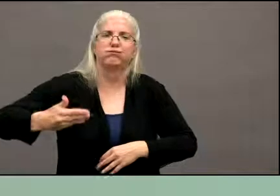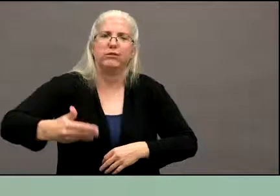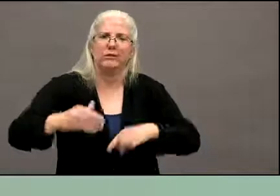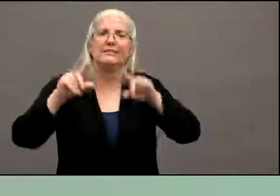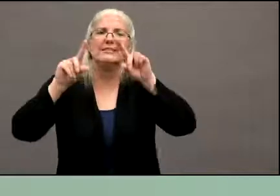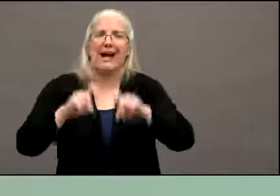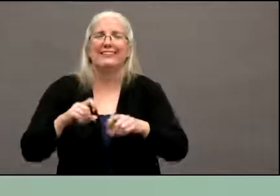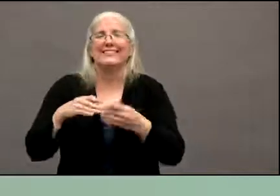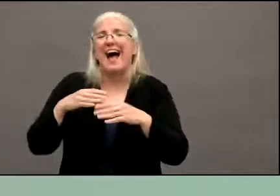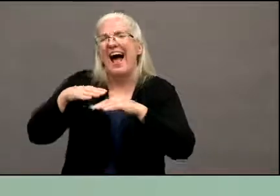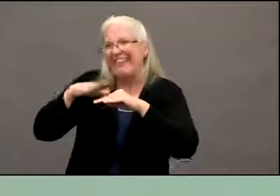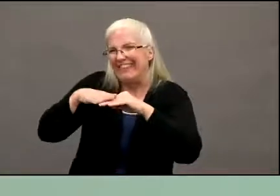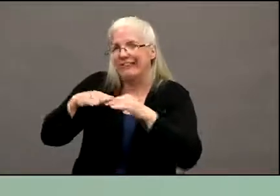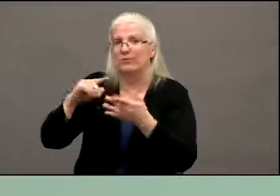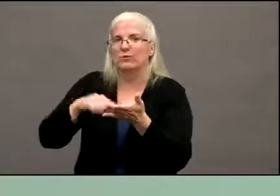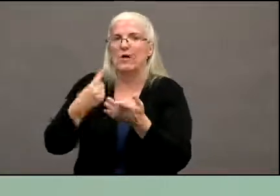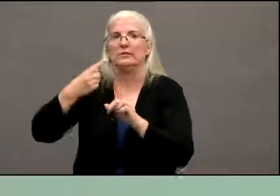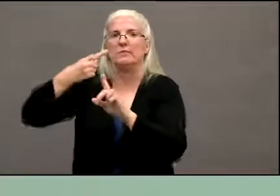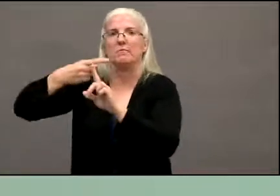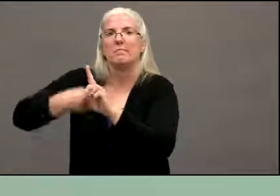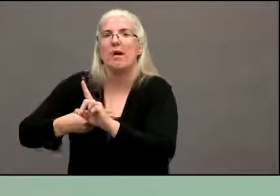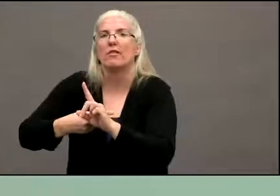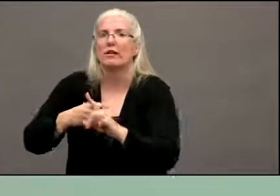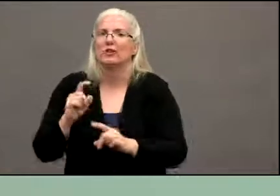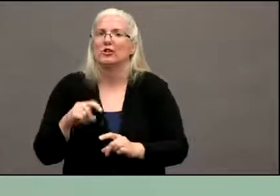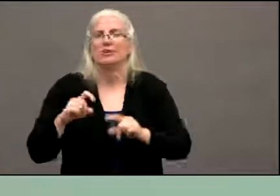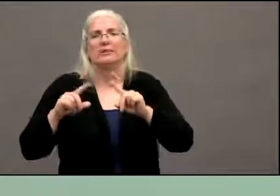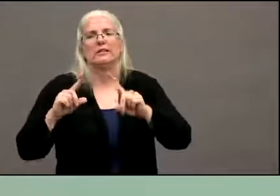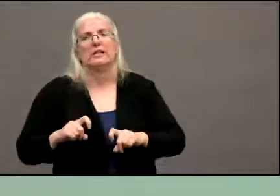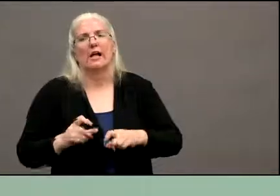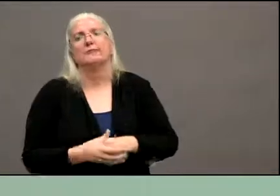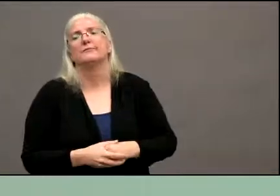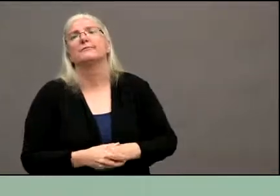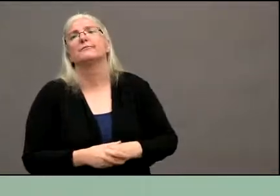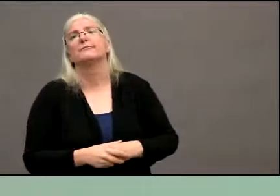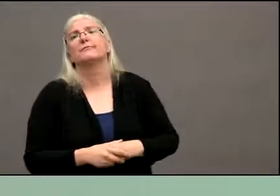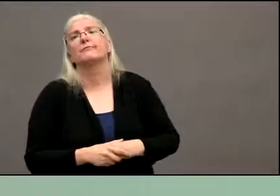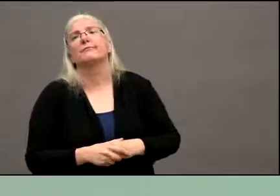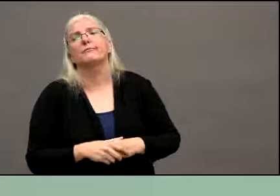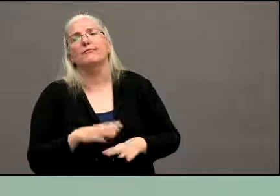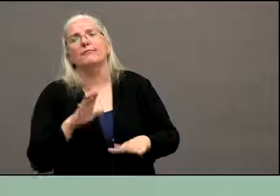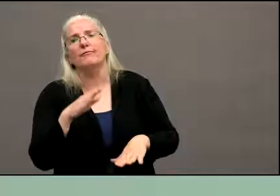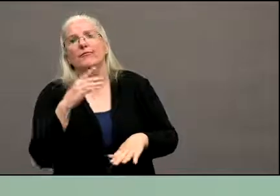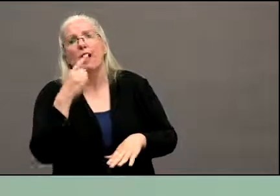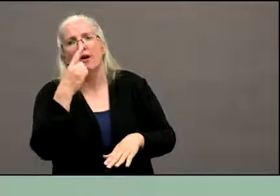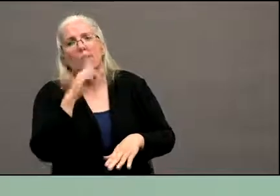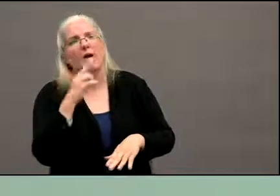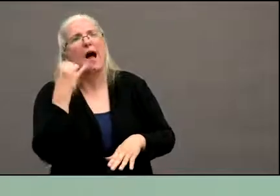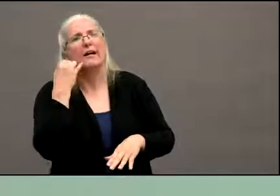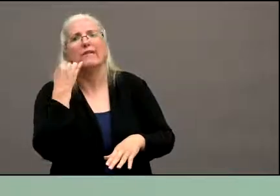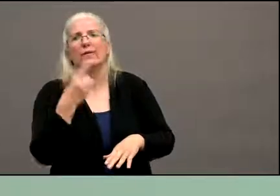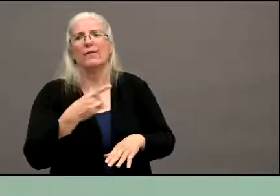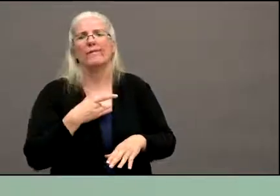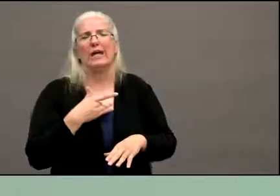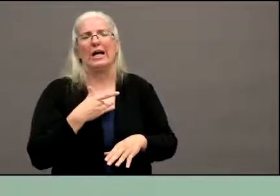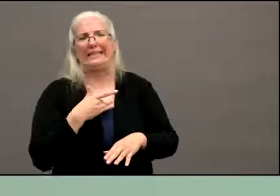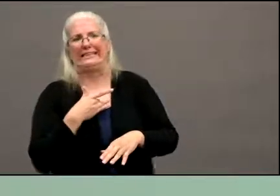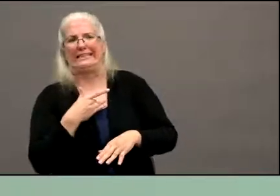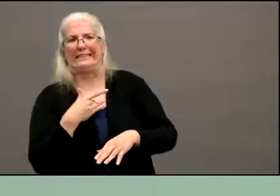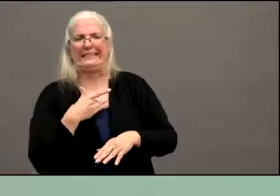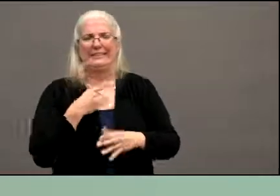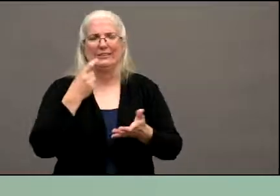after, a day at the job and you realize there was a lot more foot traffic than normal today, and there may be some moments where I may have